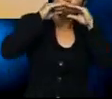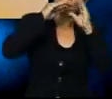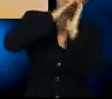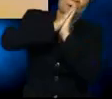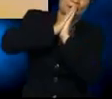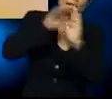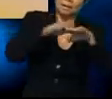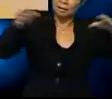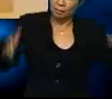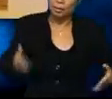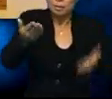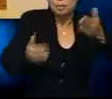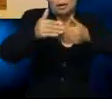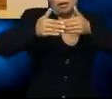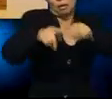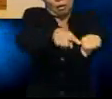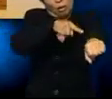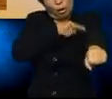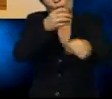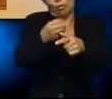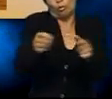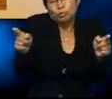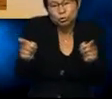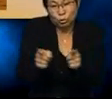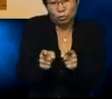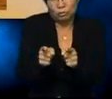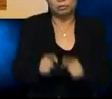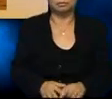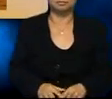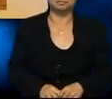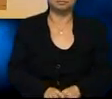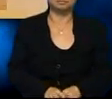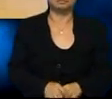A picnic table may be long or short.